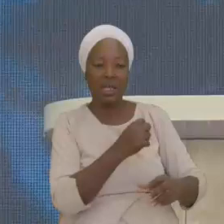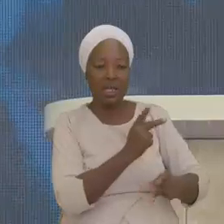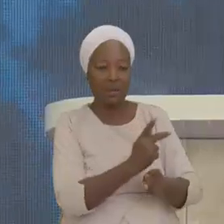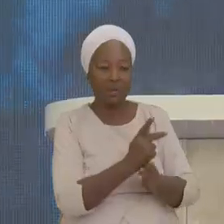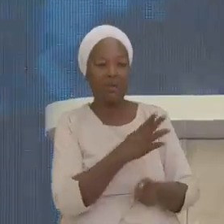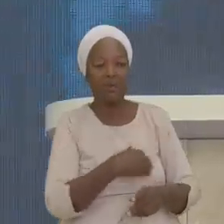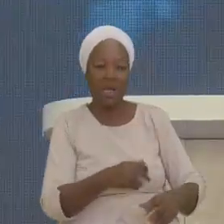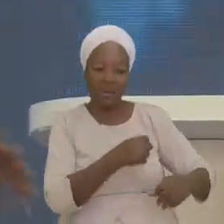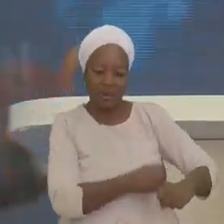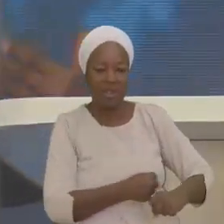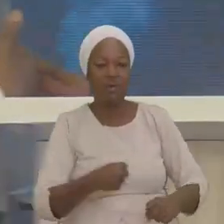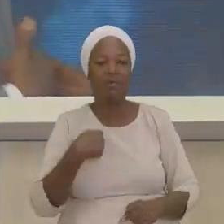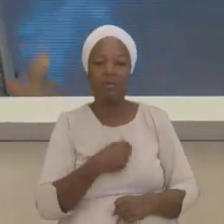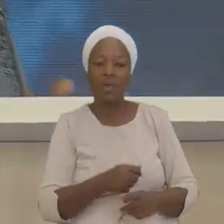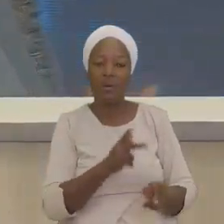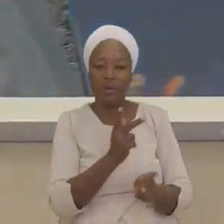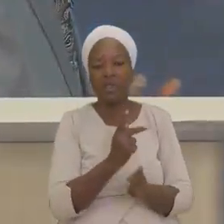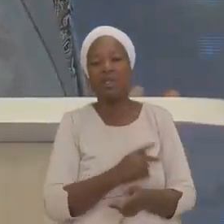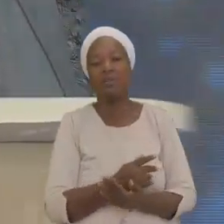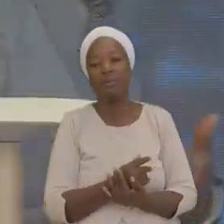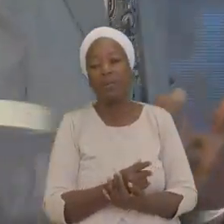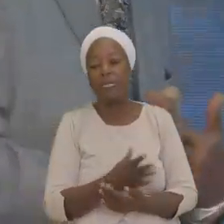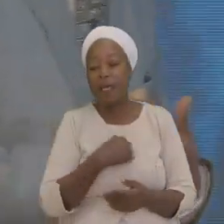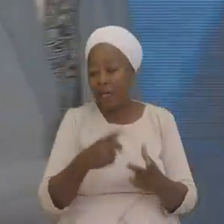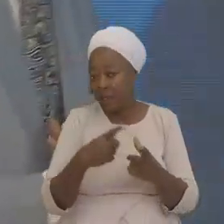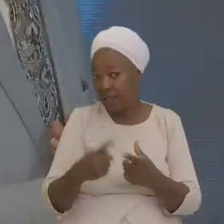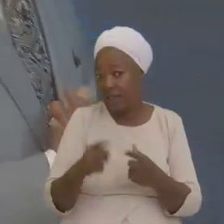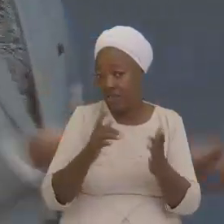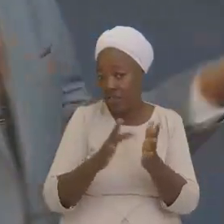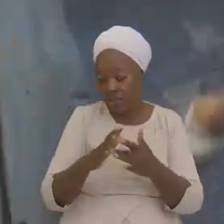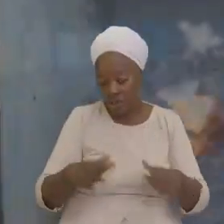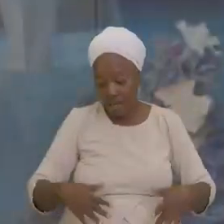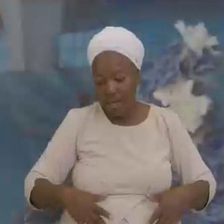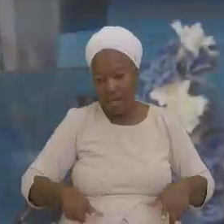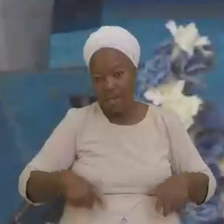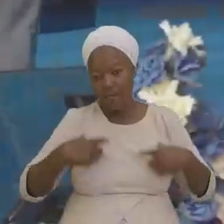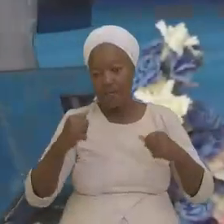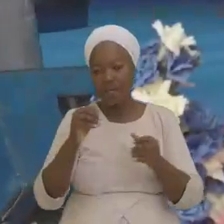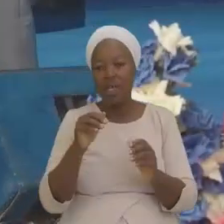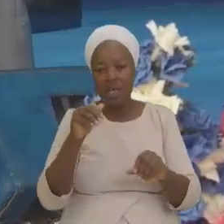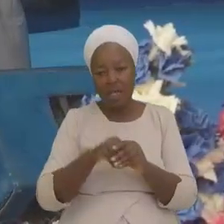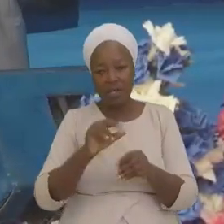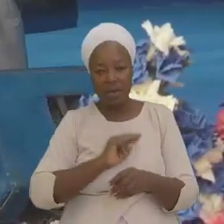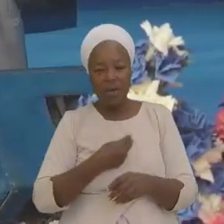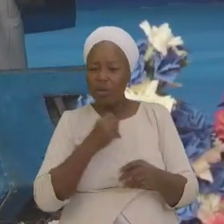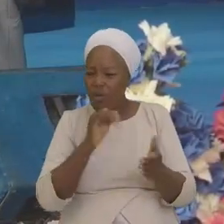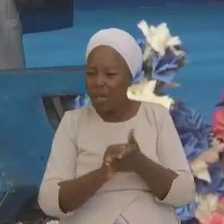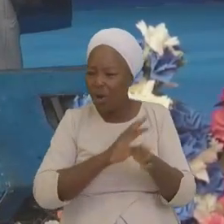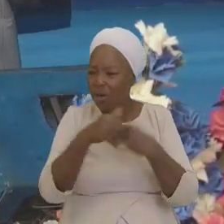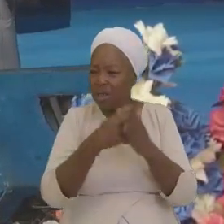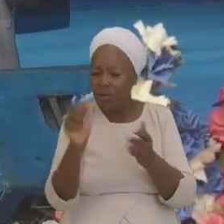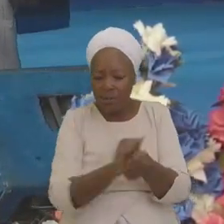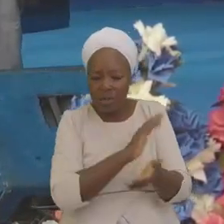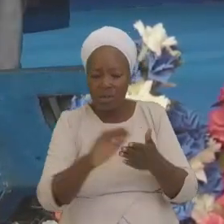And then he lives within us. So that all the things that will scatter our mind